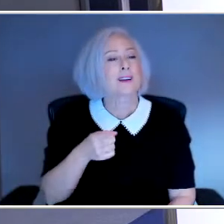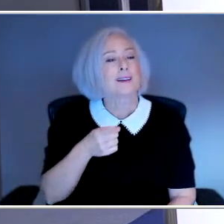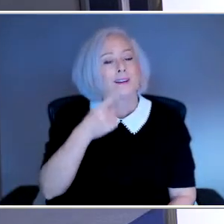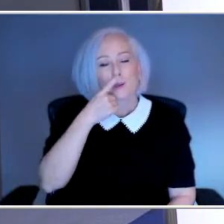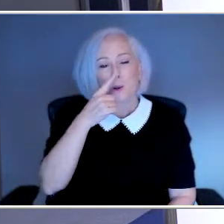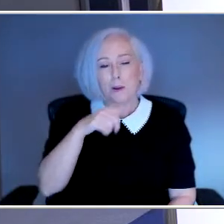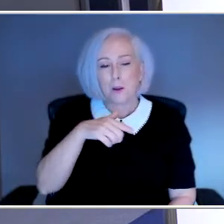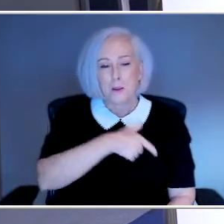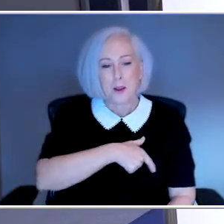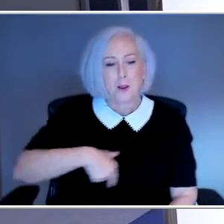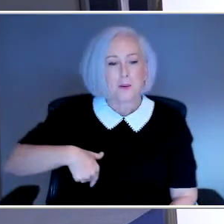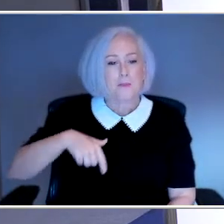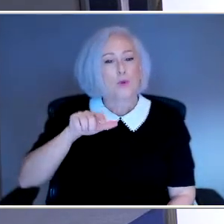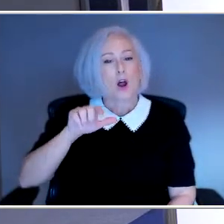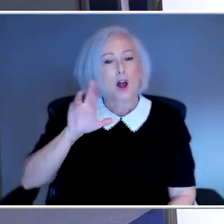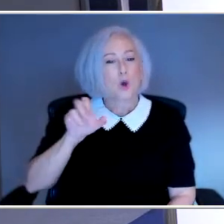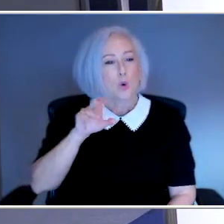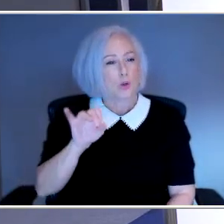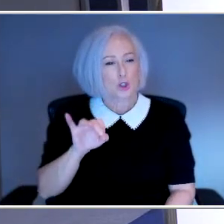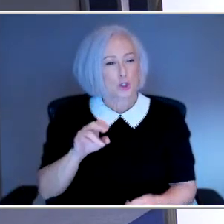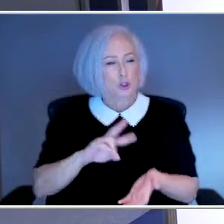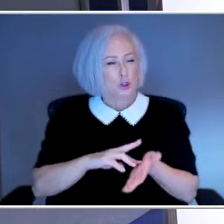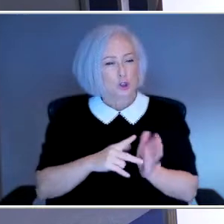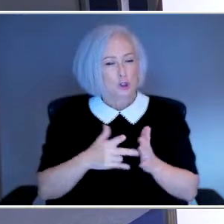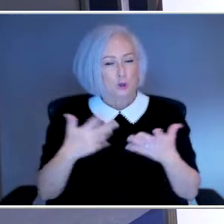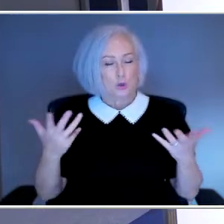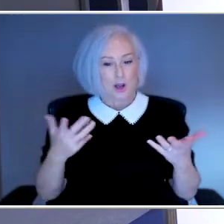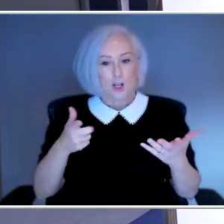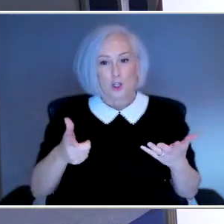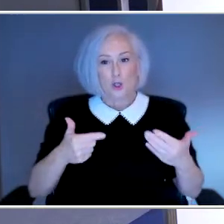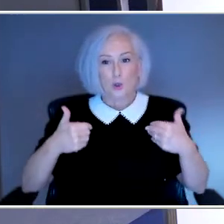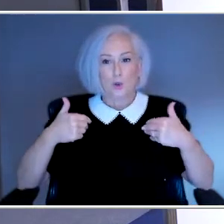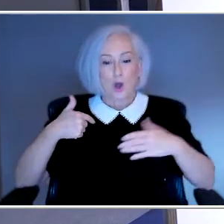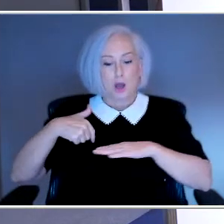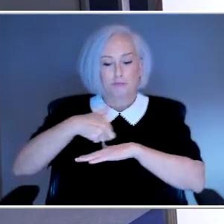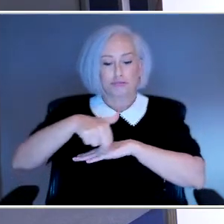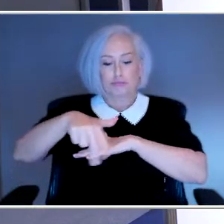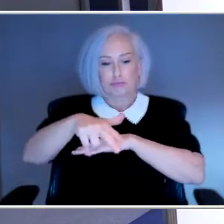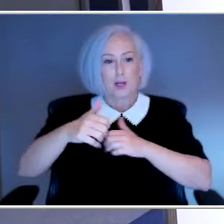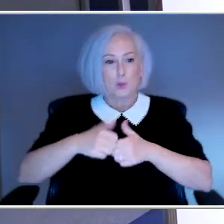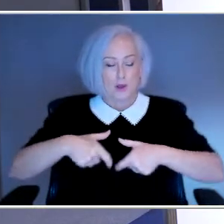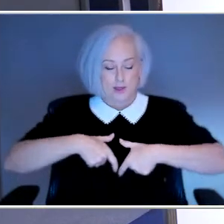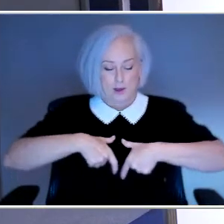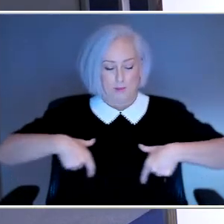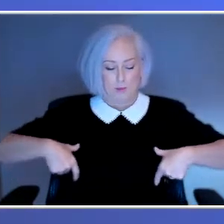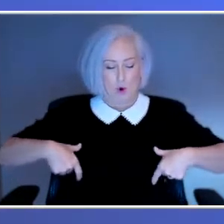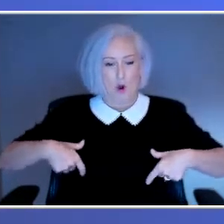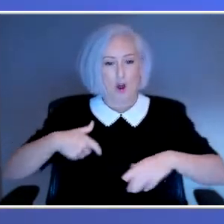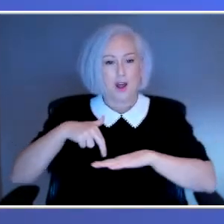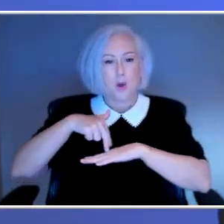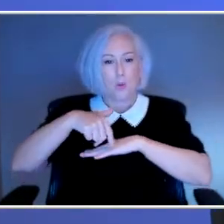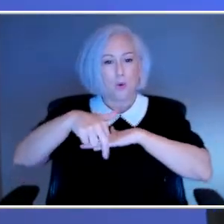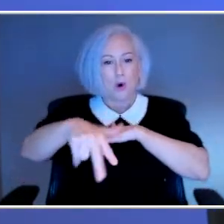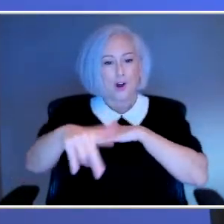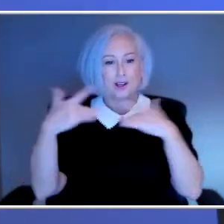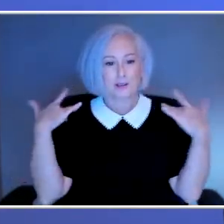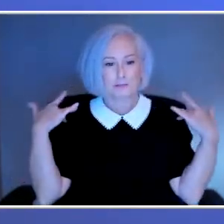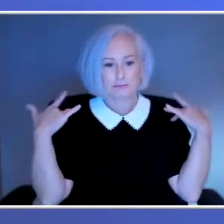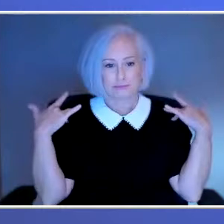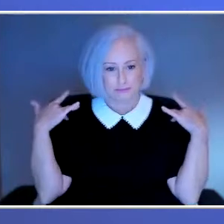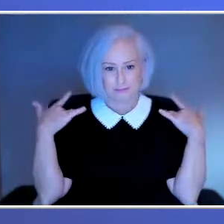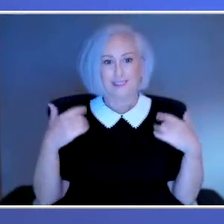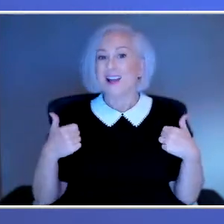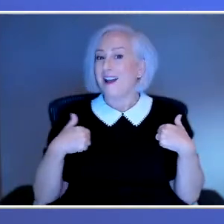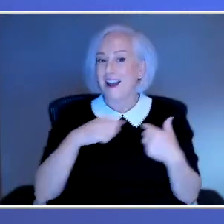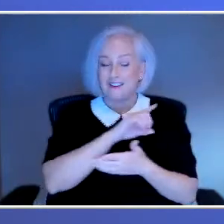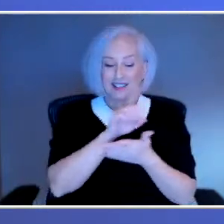a fitting last week. Yes. You're actually in a bra, all done up, walking down the roadway. So I have my own designer, my hairstylist,